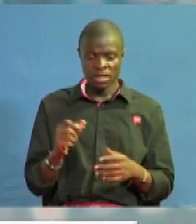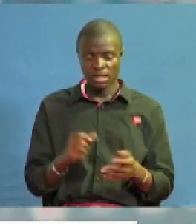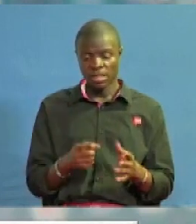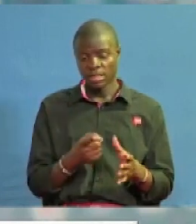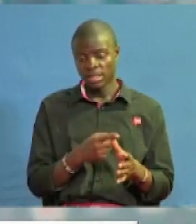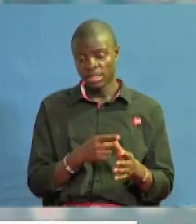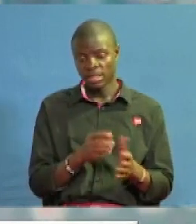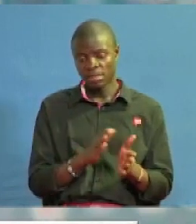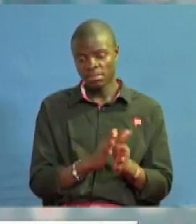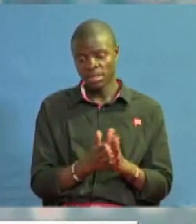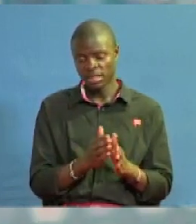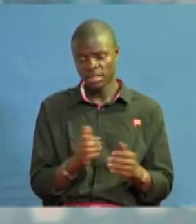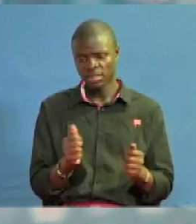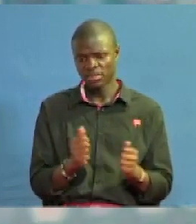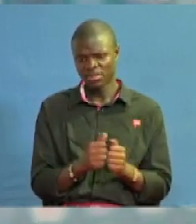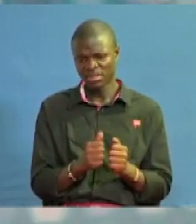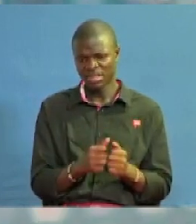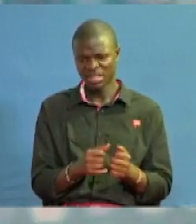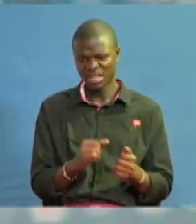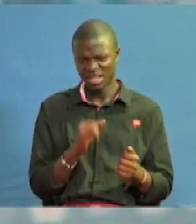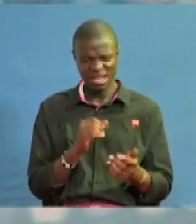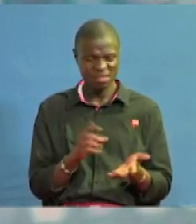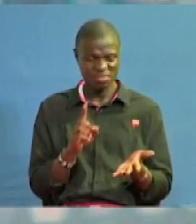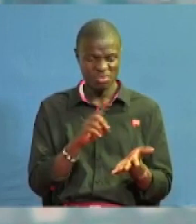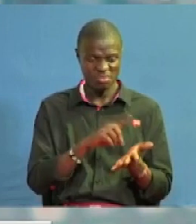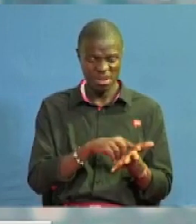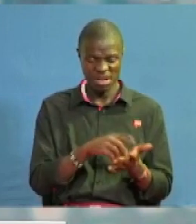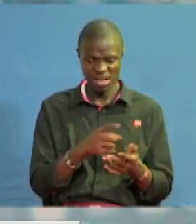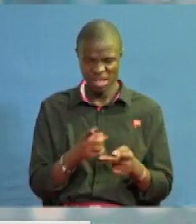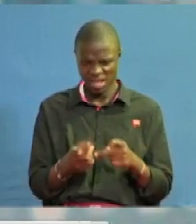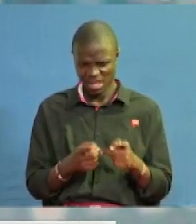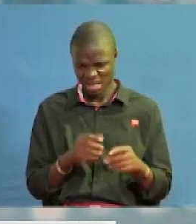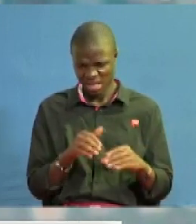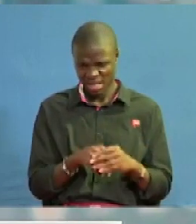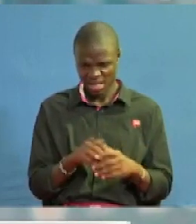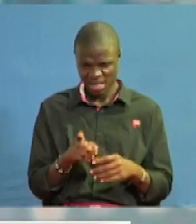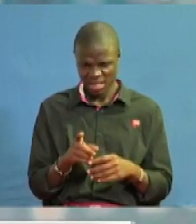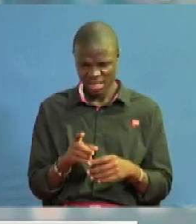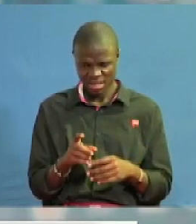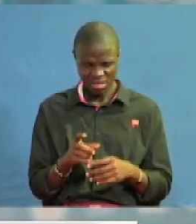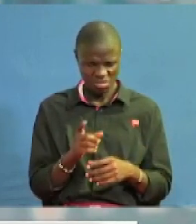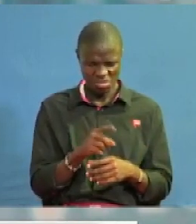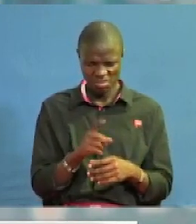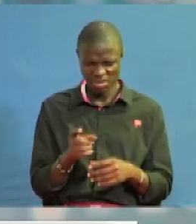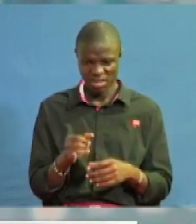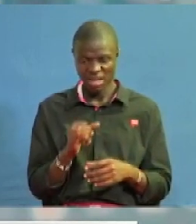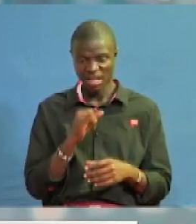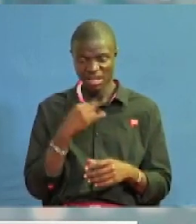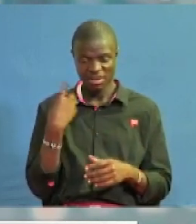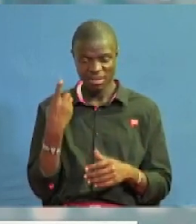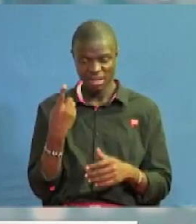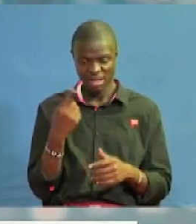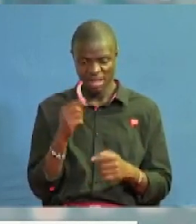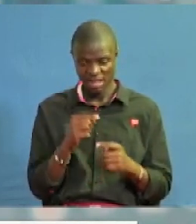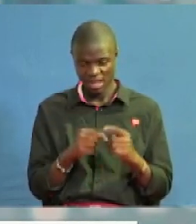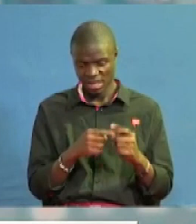business with, right? So when I say capital preservation, it means when I put money here in this option, I will get that money. If I put